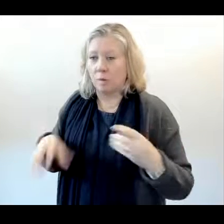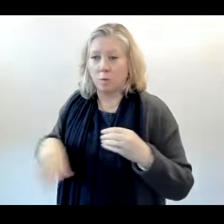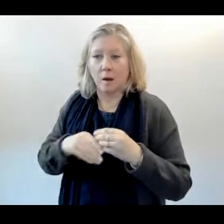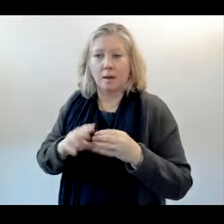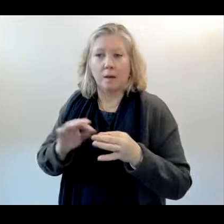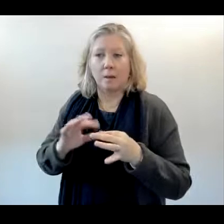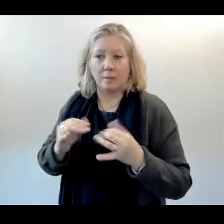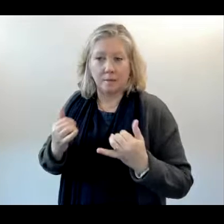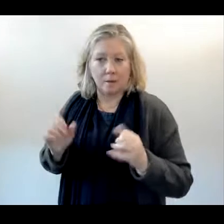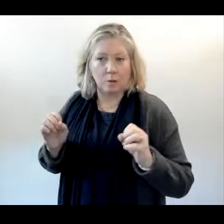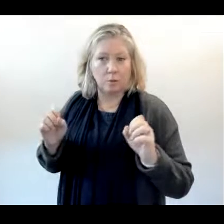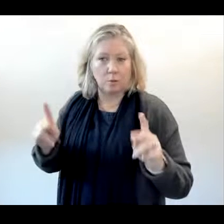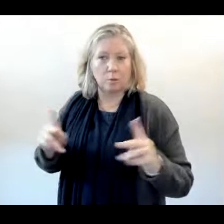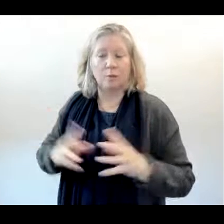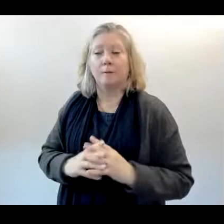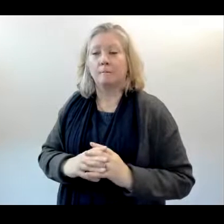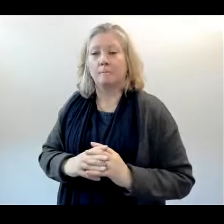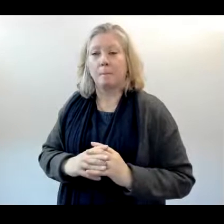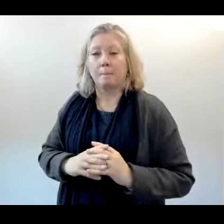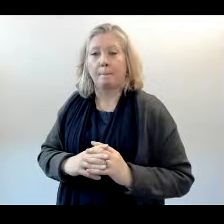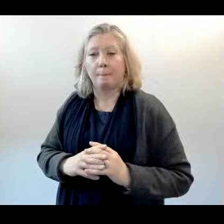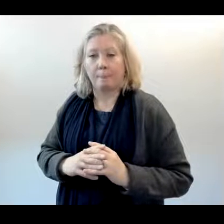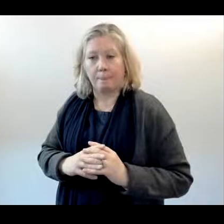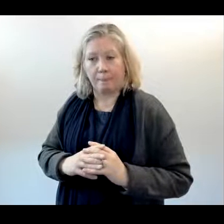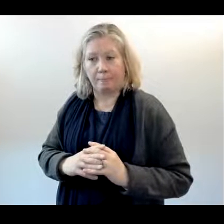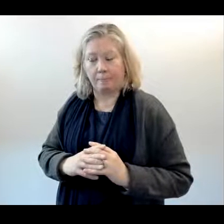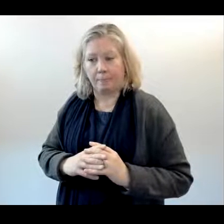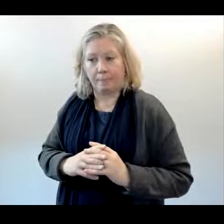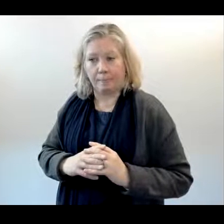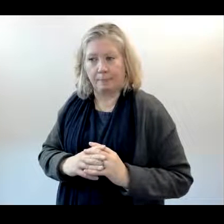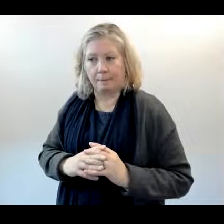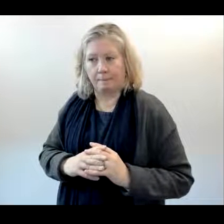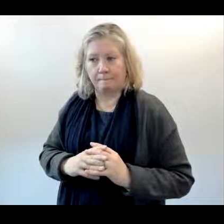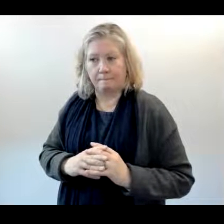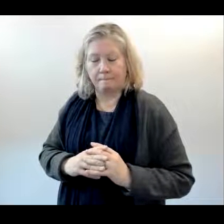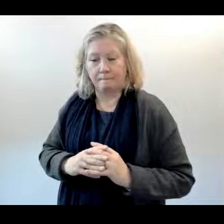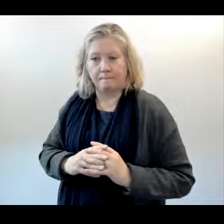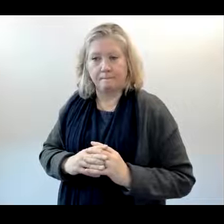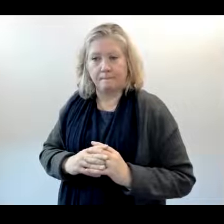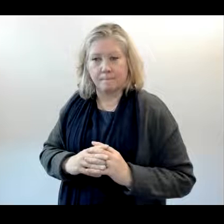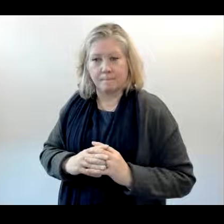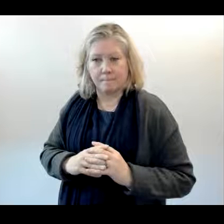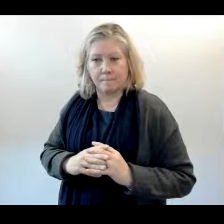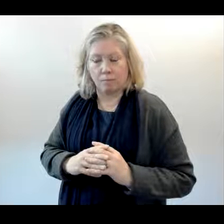comments or additions for the presentation they'd like to make before we open it up.